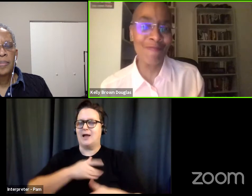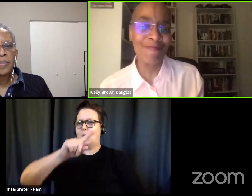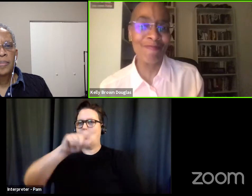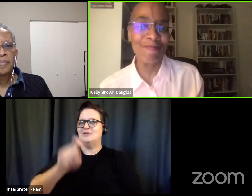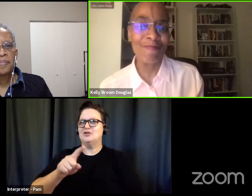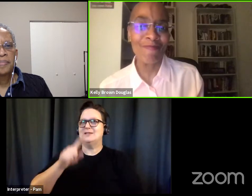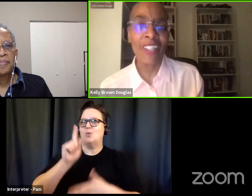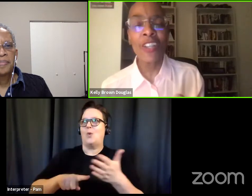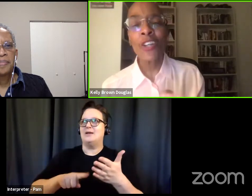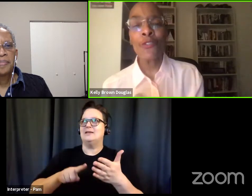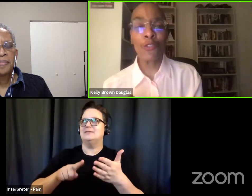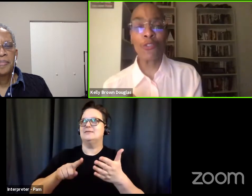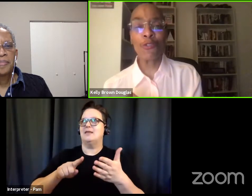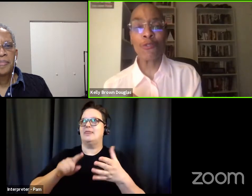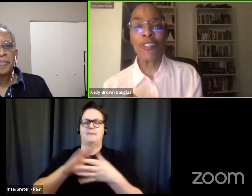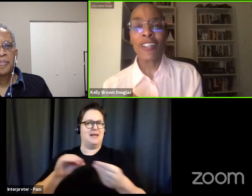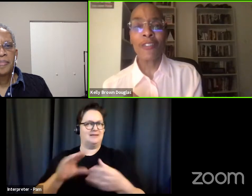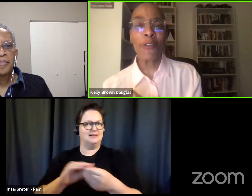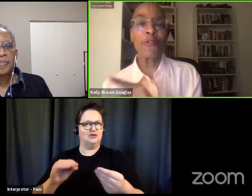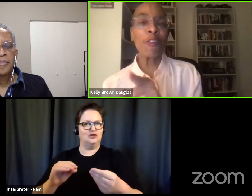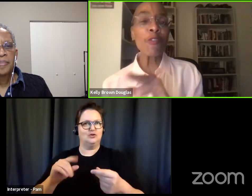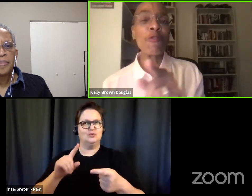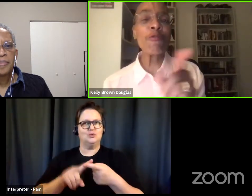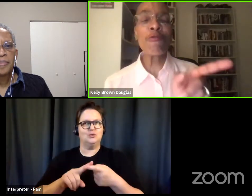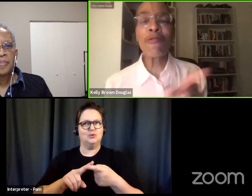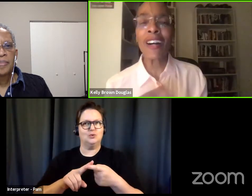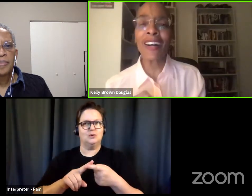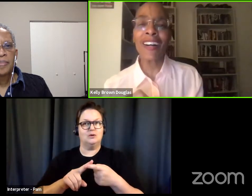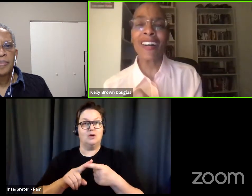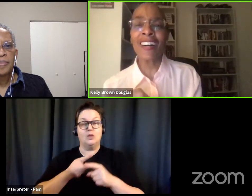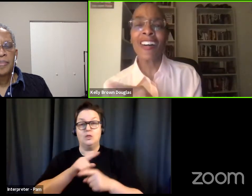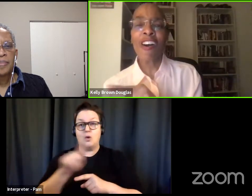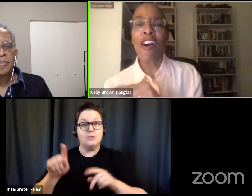message to those folk who